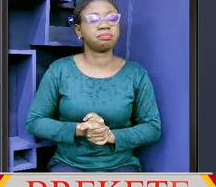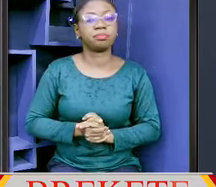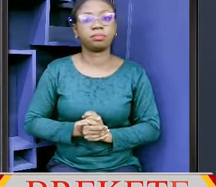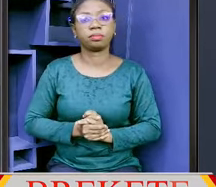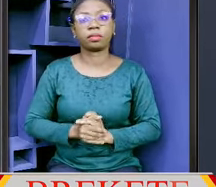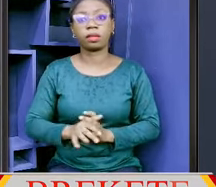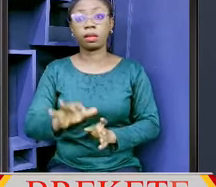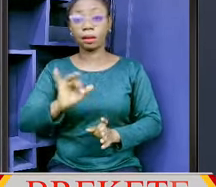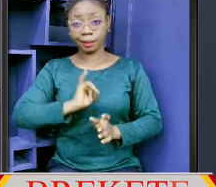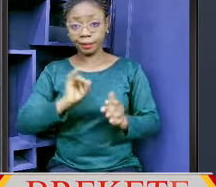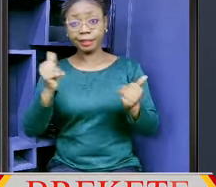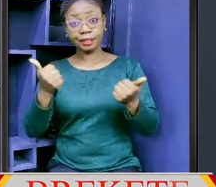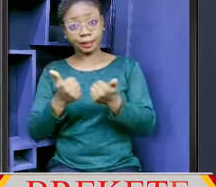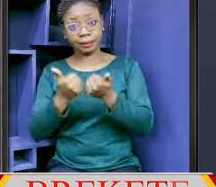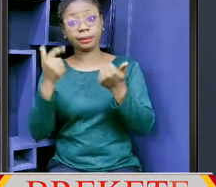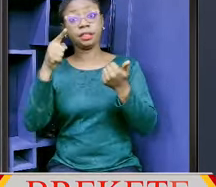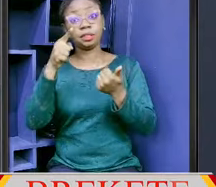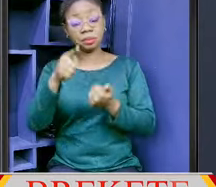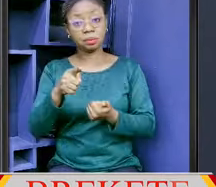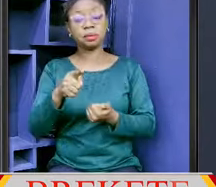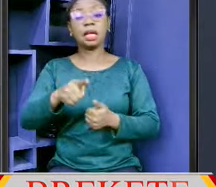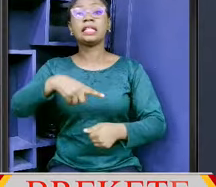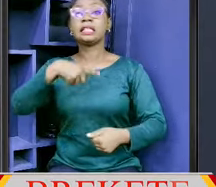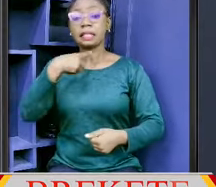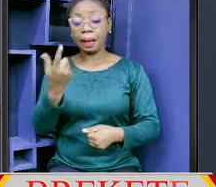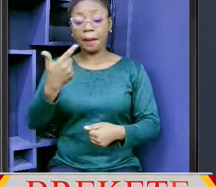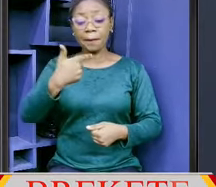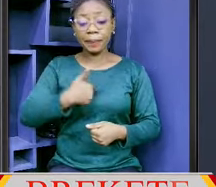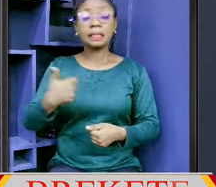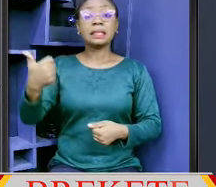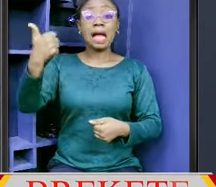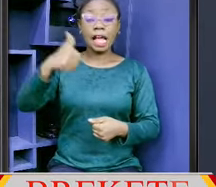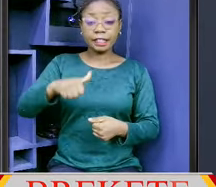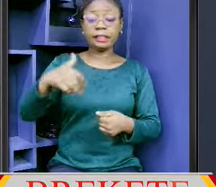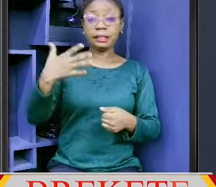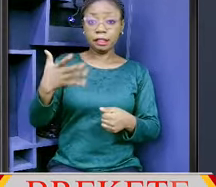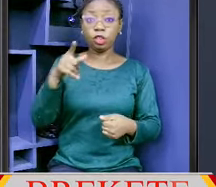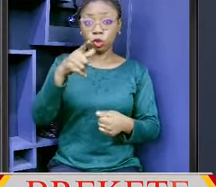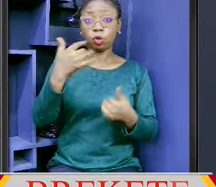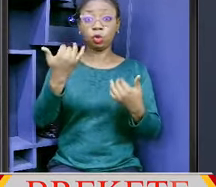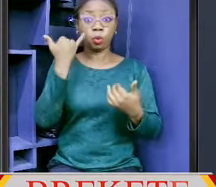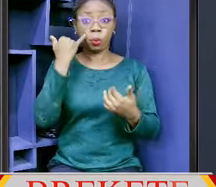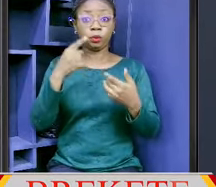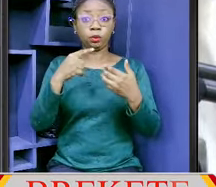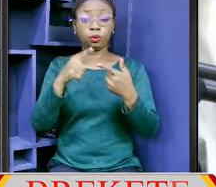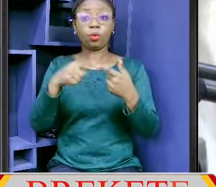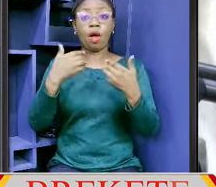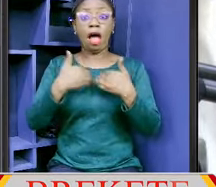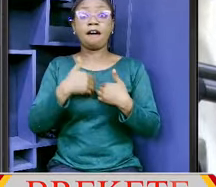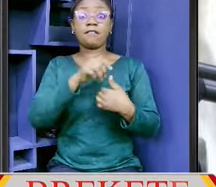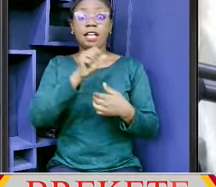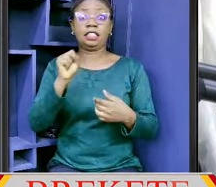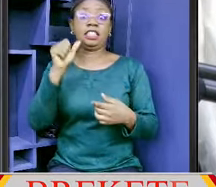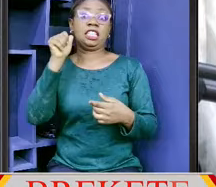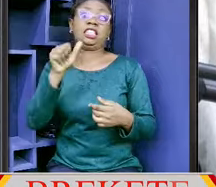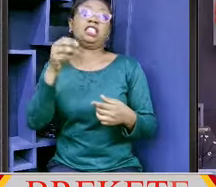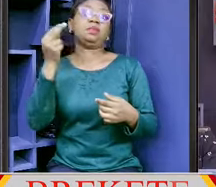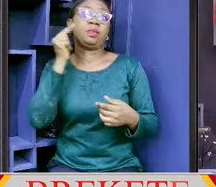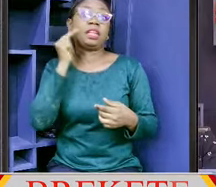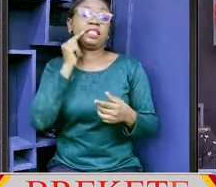I still challenge you now. Tell me anything you are entitled to as a Nigerian